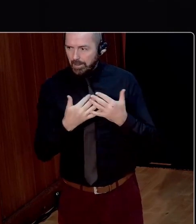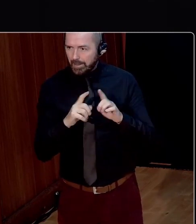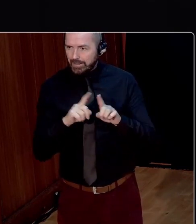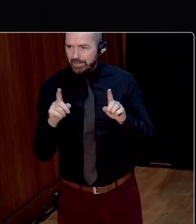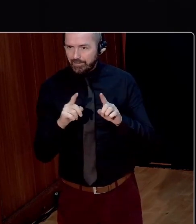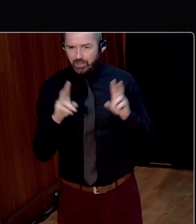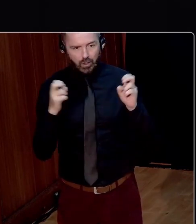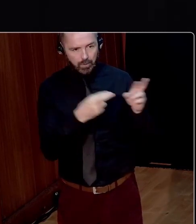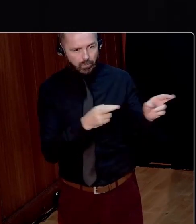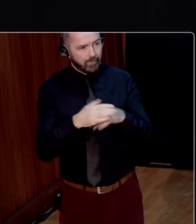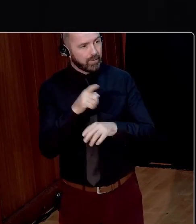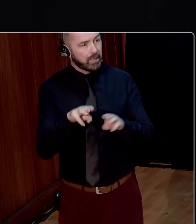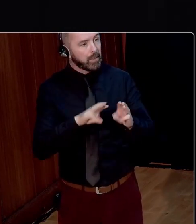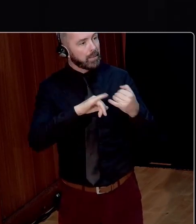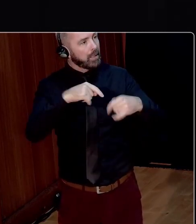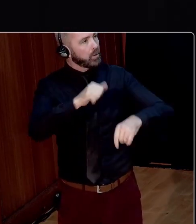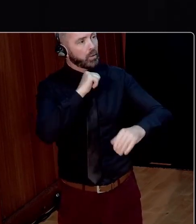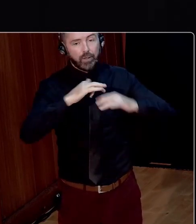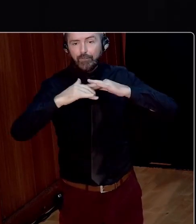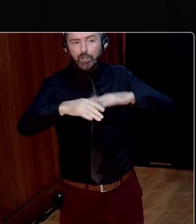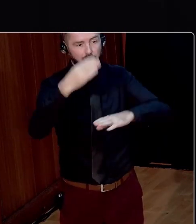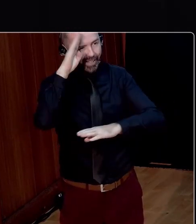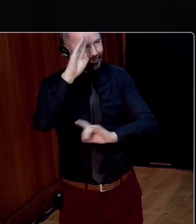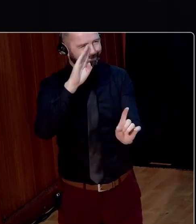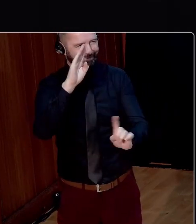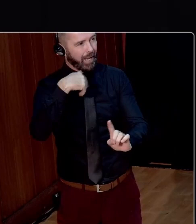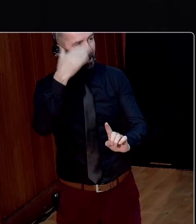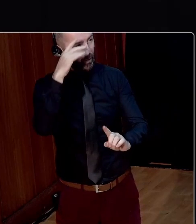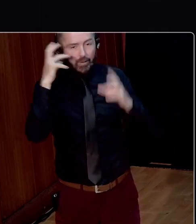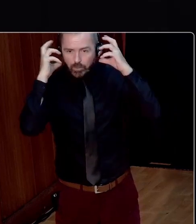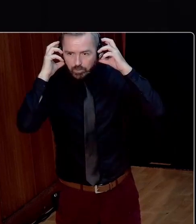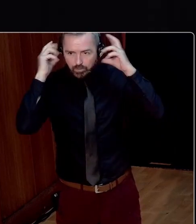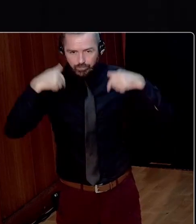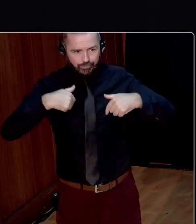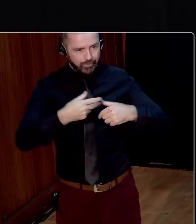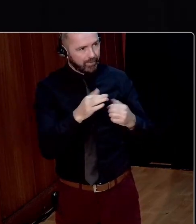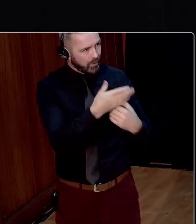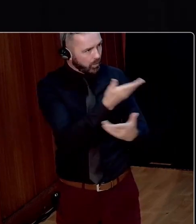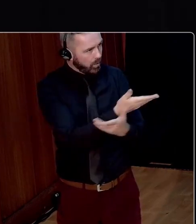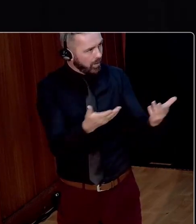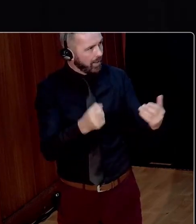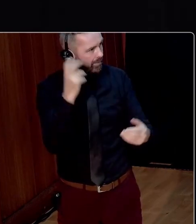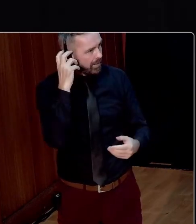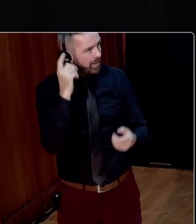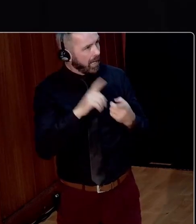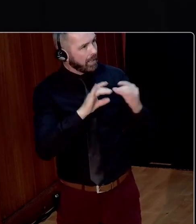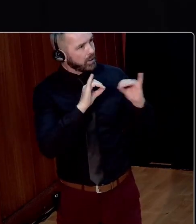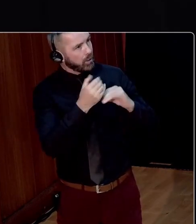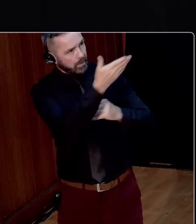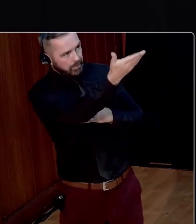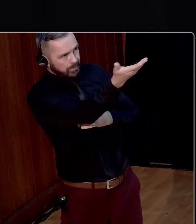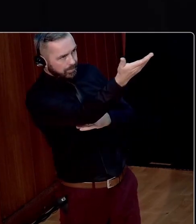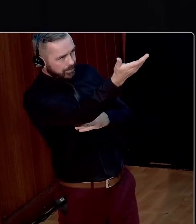topics will arise from this. The people here who don't have fluent Irish, perhaps, I know that the earphones are available and there are interpreters up